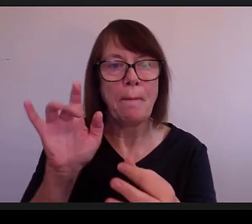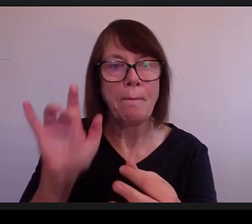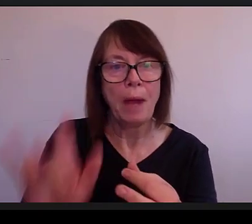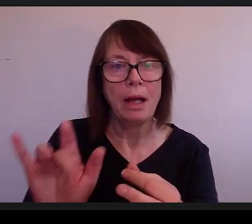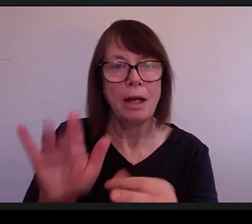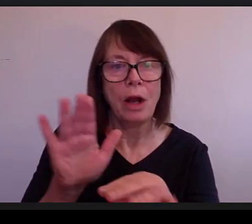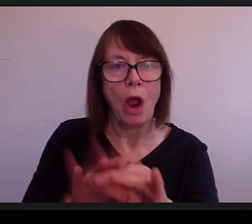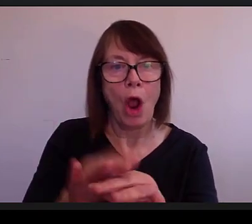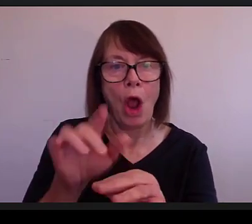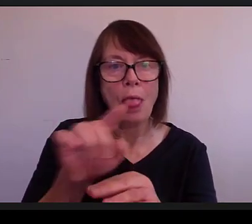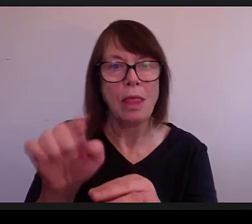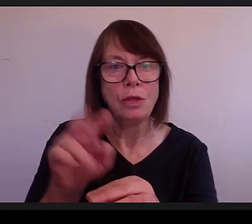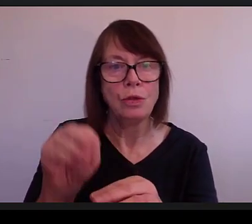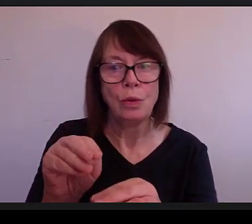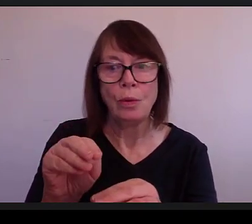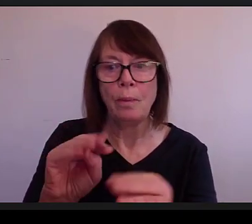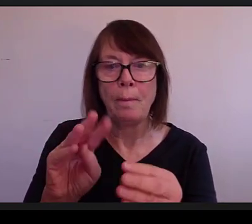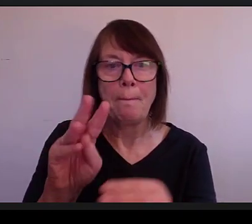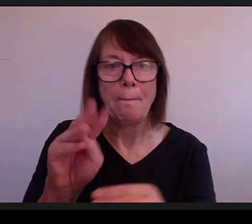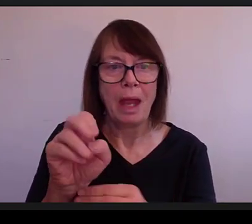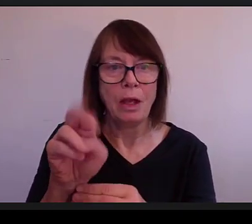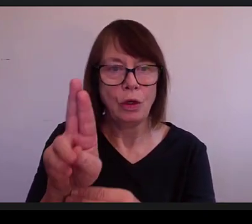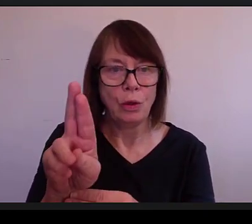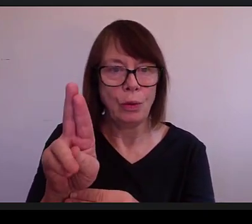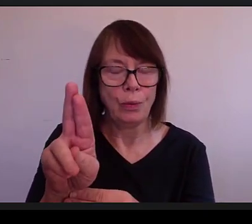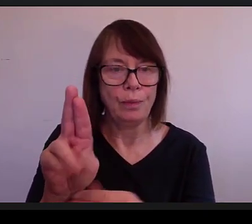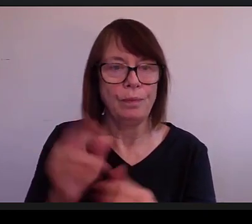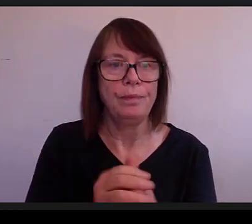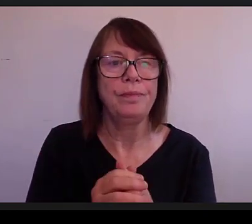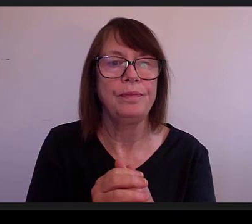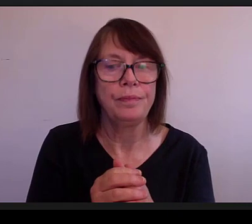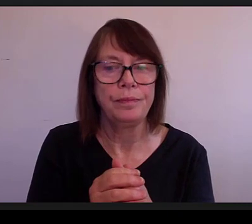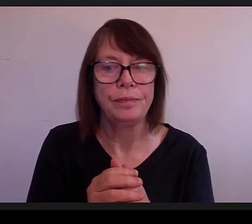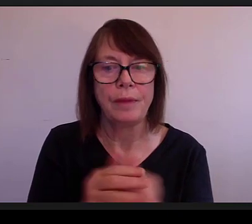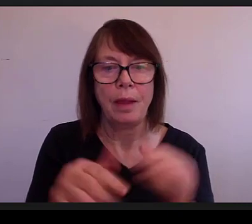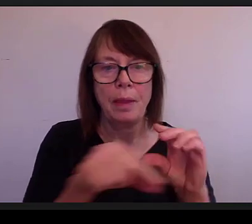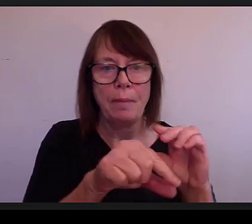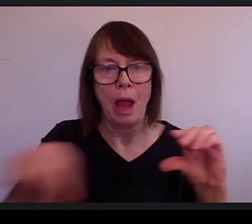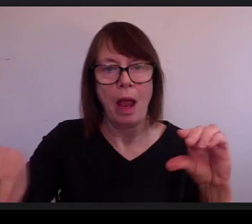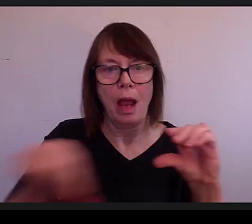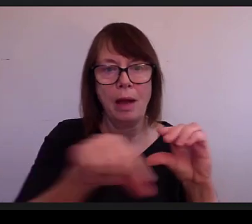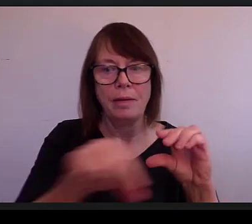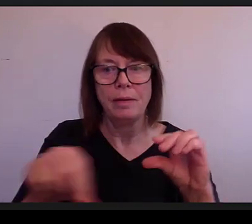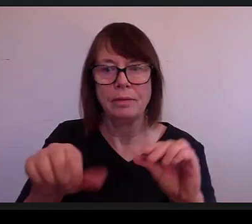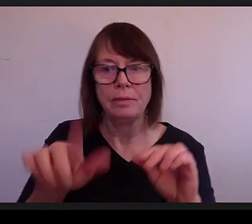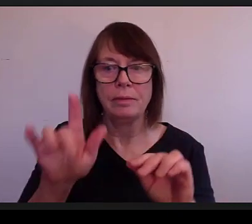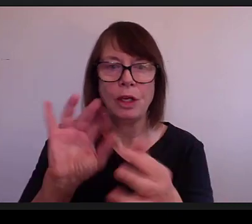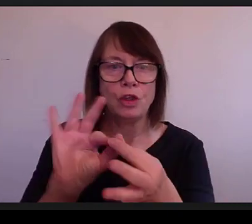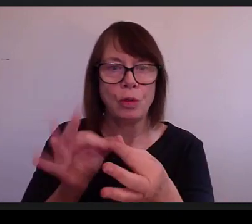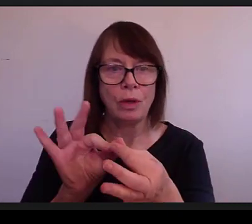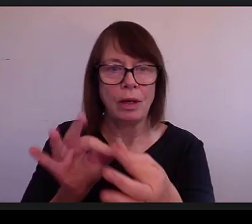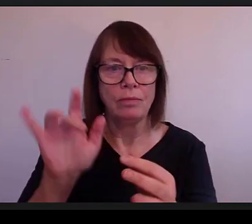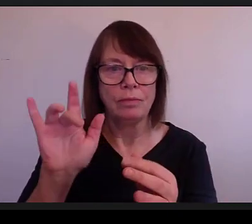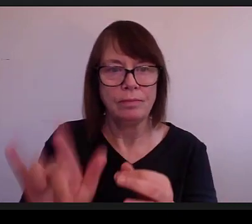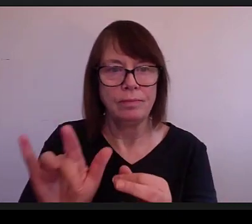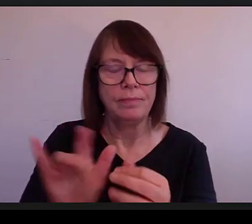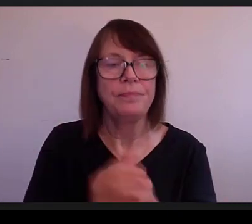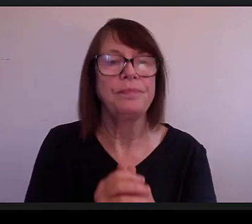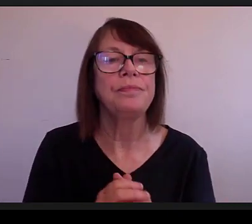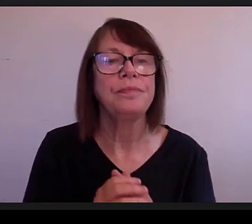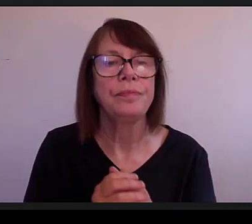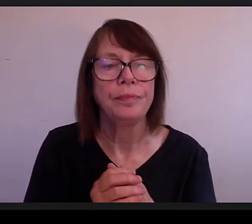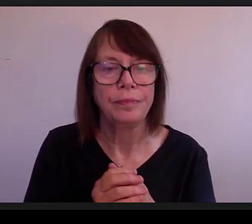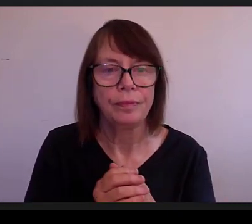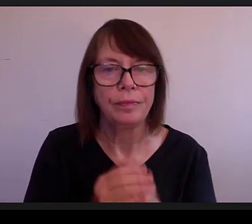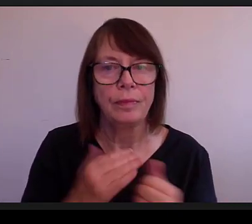your Zoom menu. This session is intended to be a space for learning and reflection. Please note